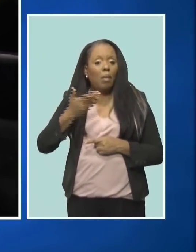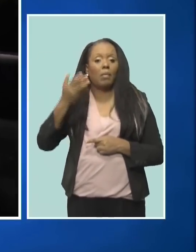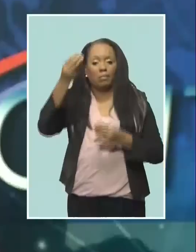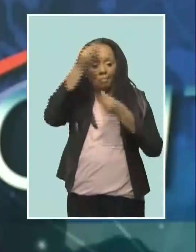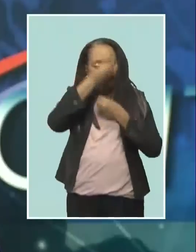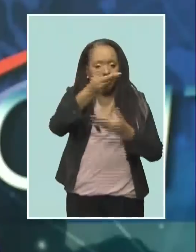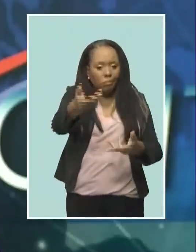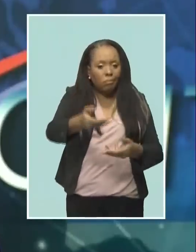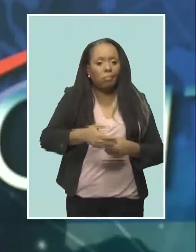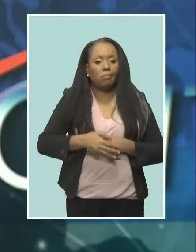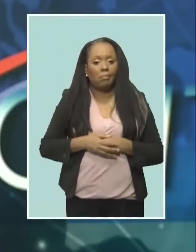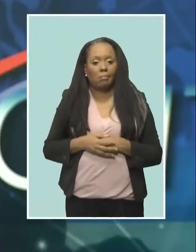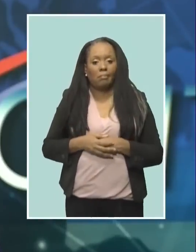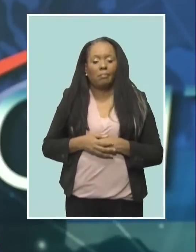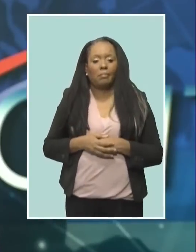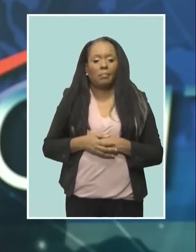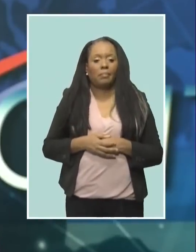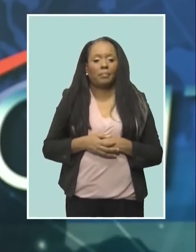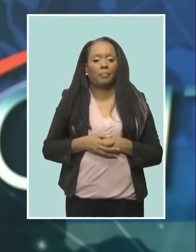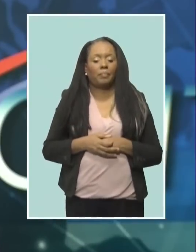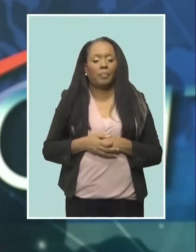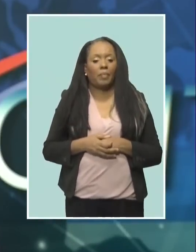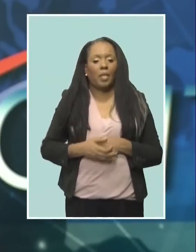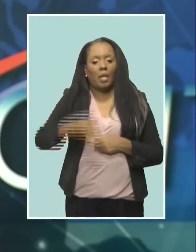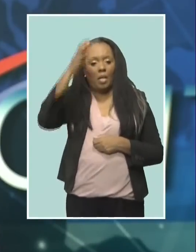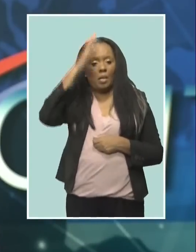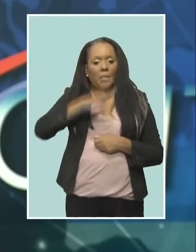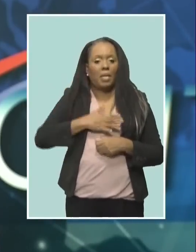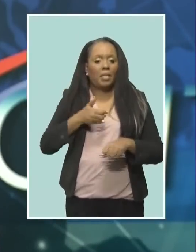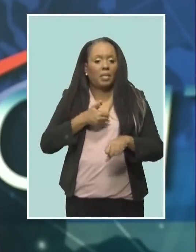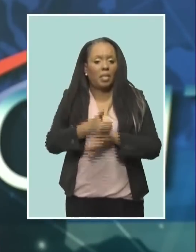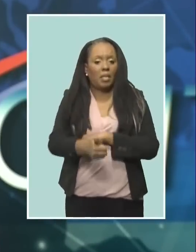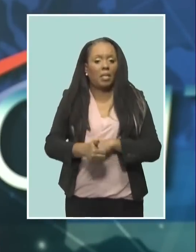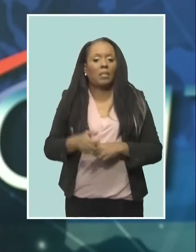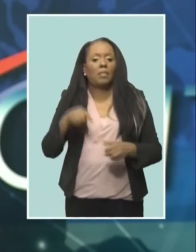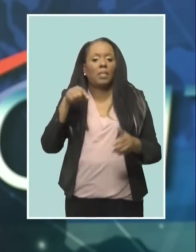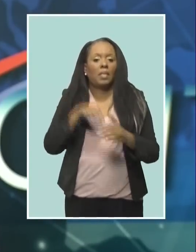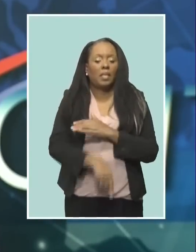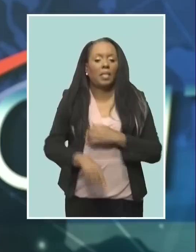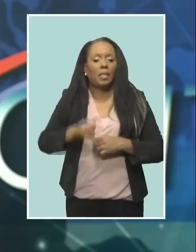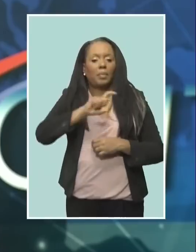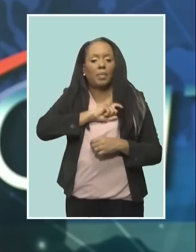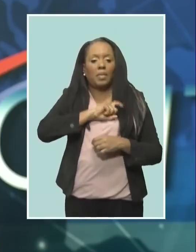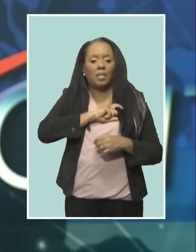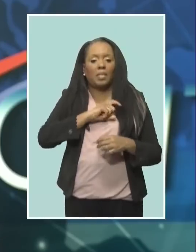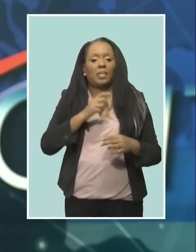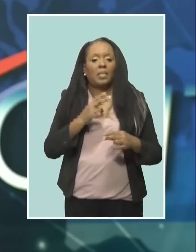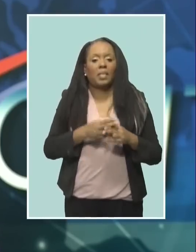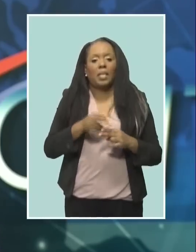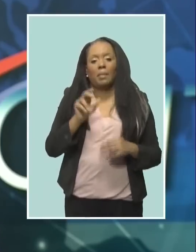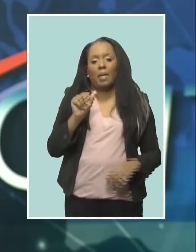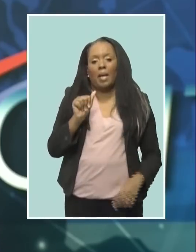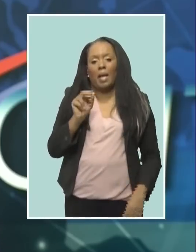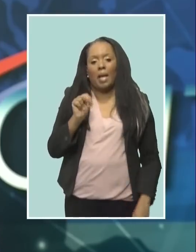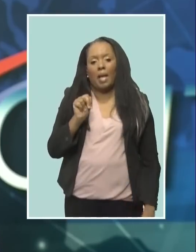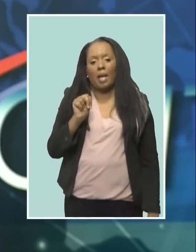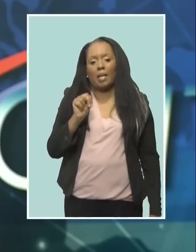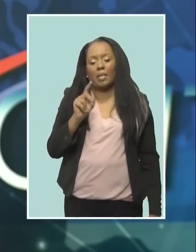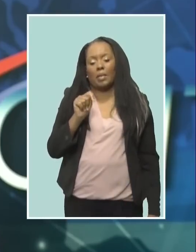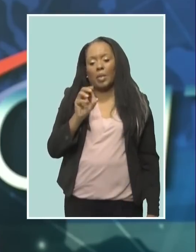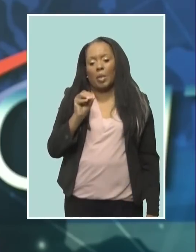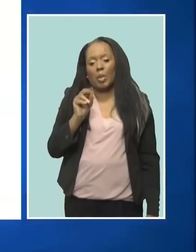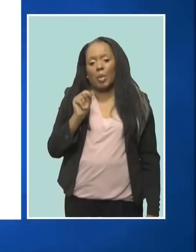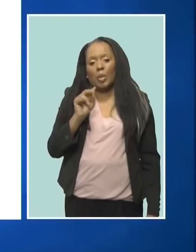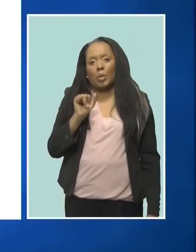hand. Meanwhile, a man has been charged with the murder of Police Sergeant Antonio Rochester. The Barbados Police